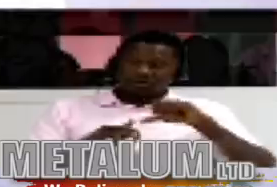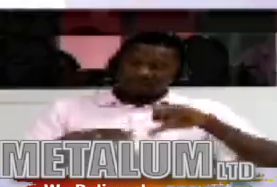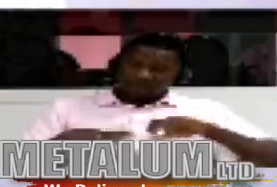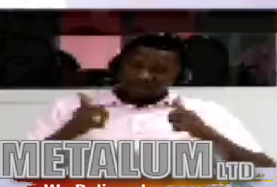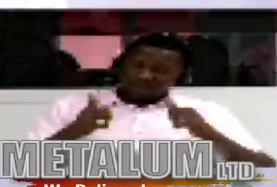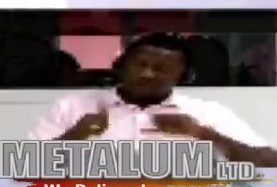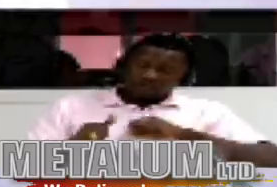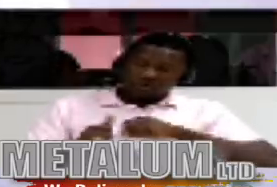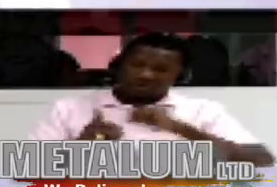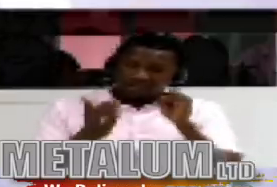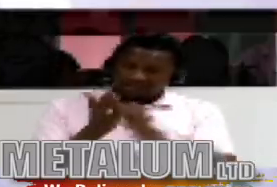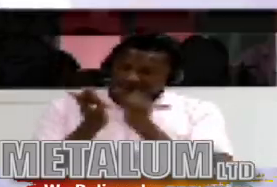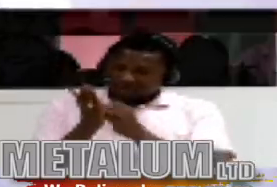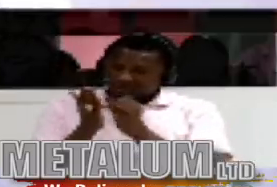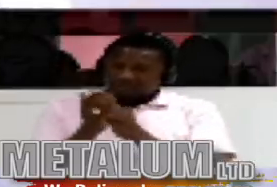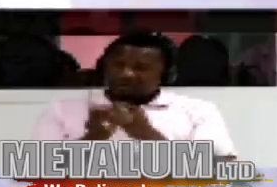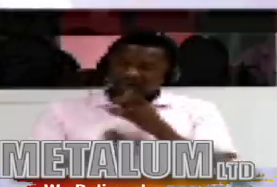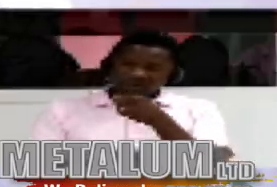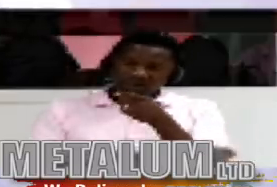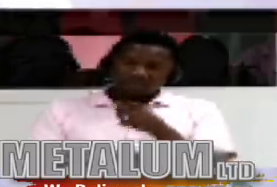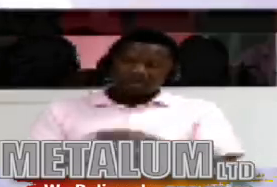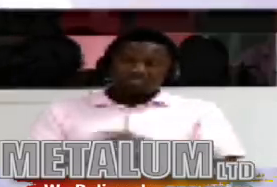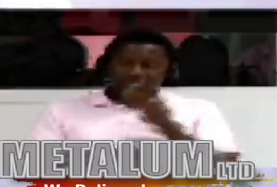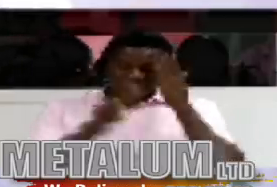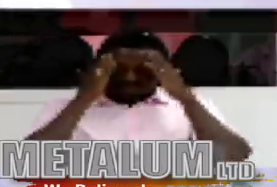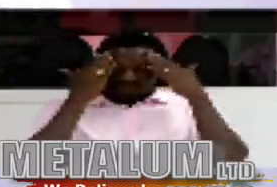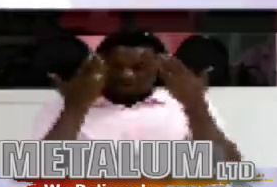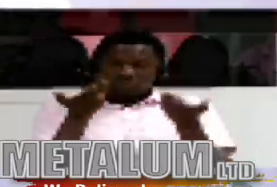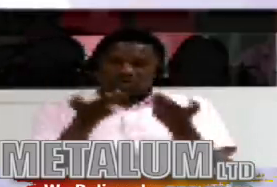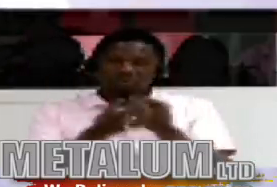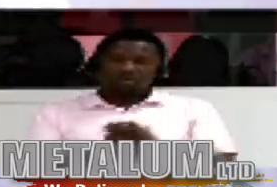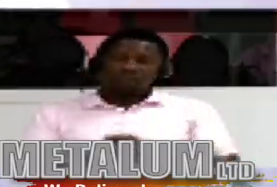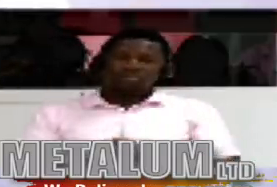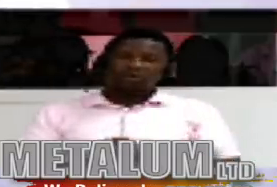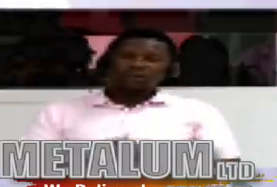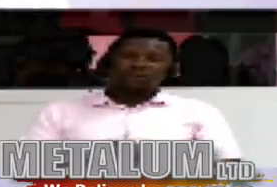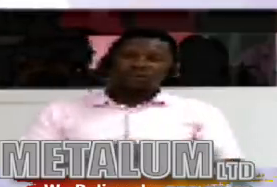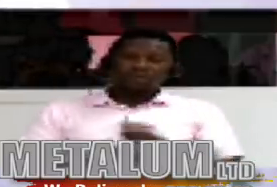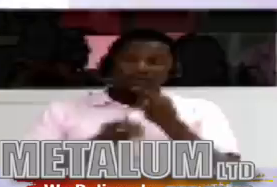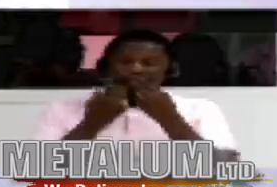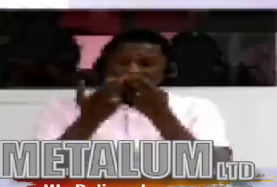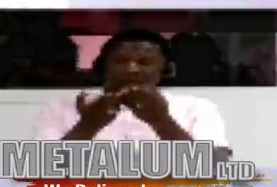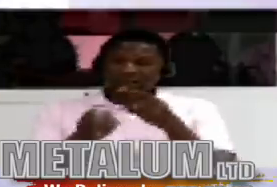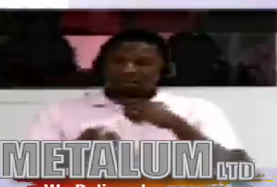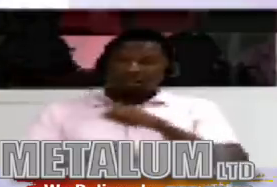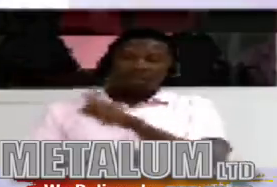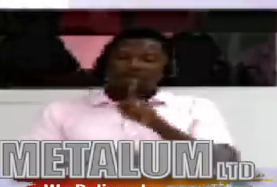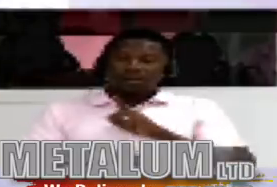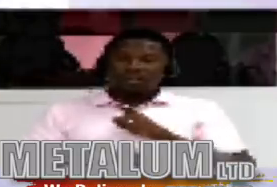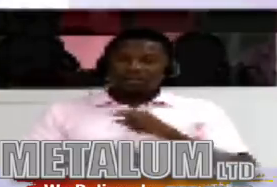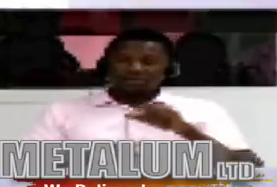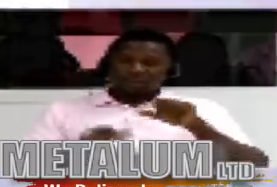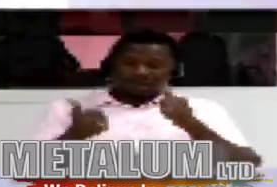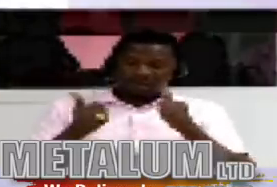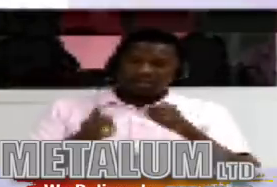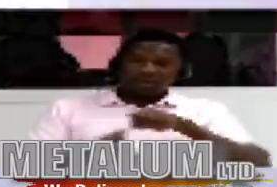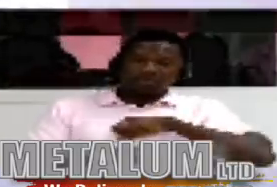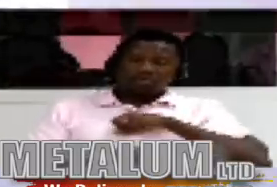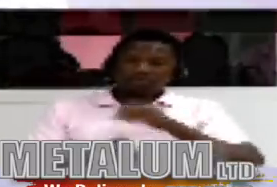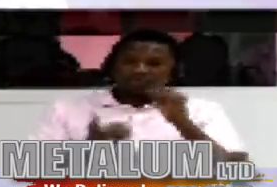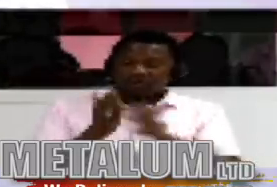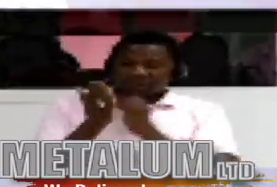I don't know. Did they say anything to the effect that they had already started their own investigations? I couldn't remember that.